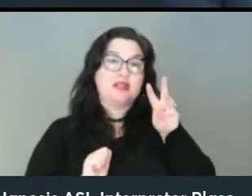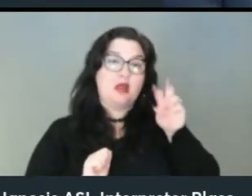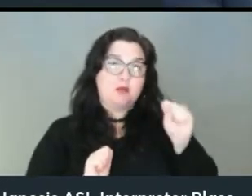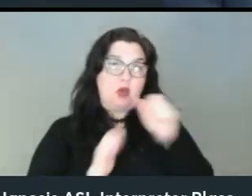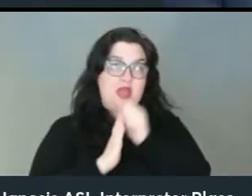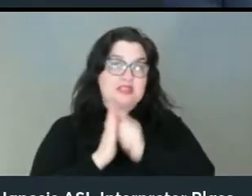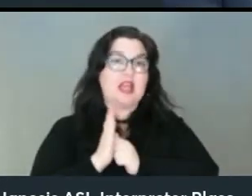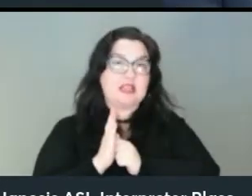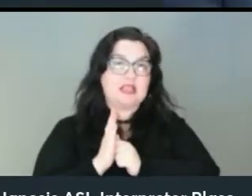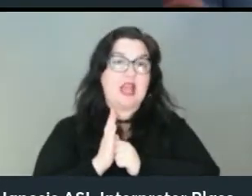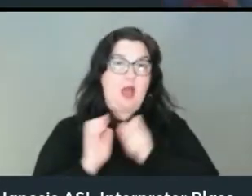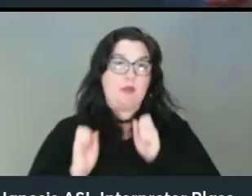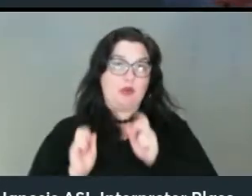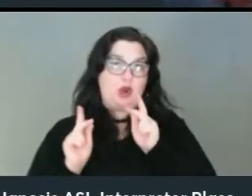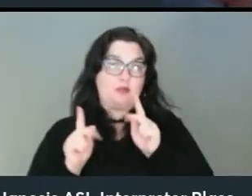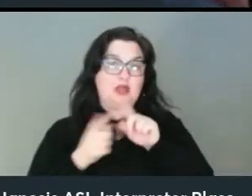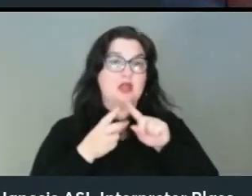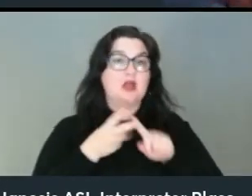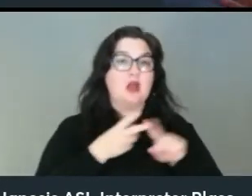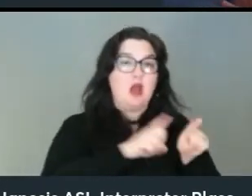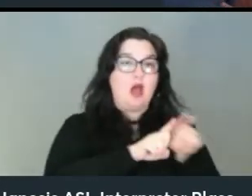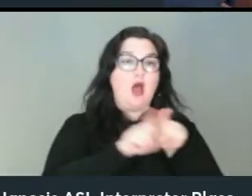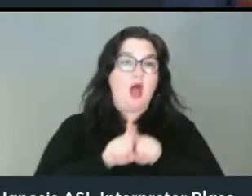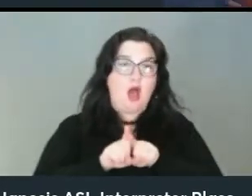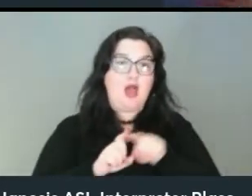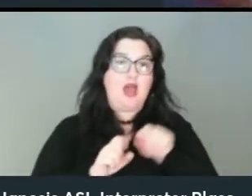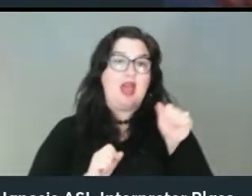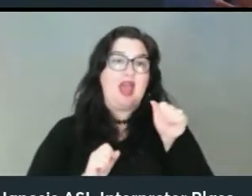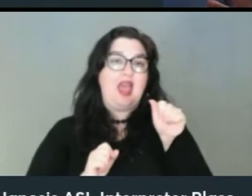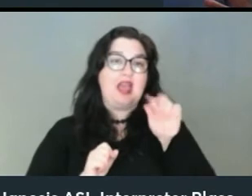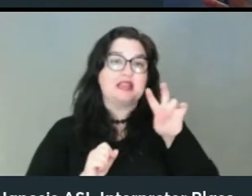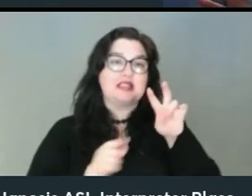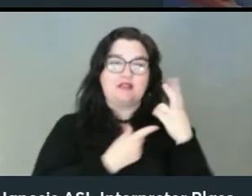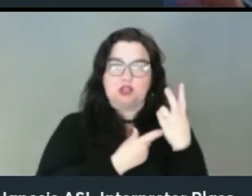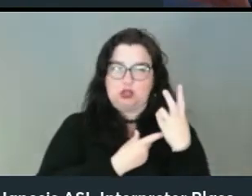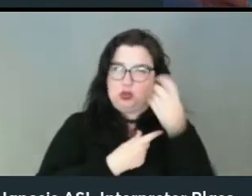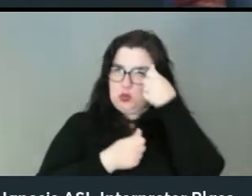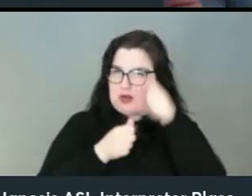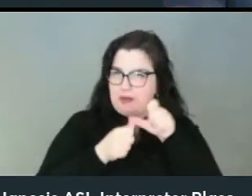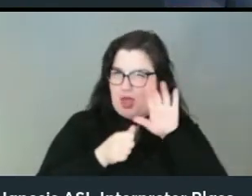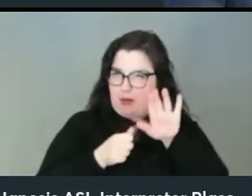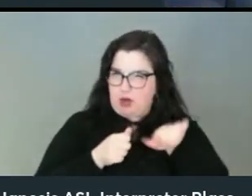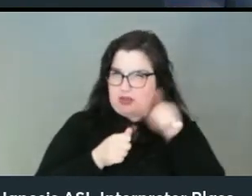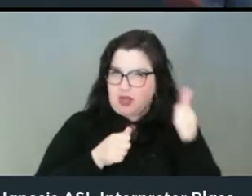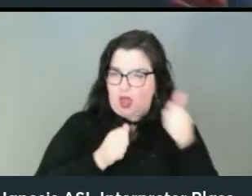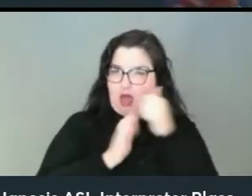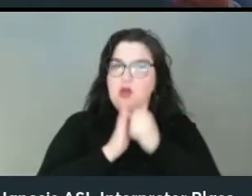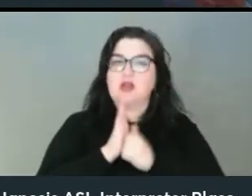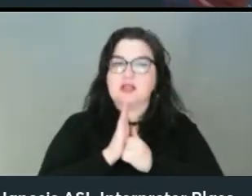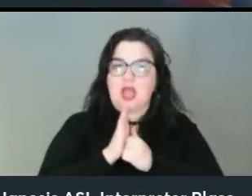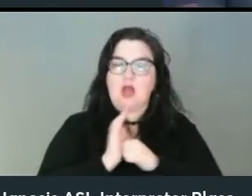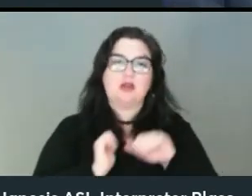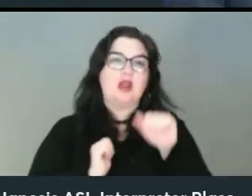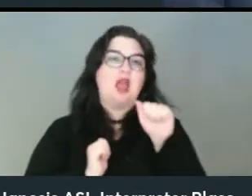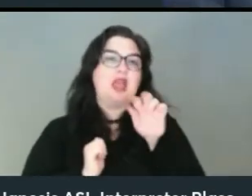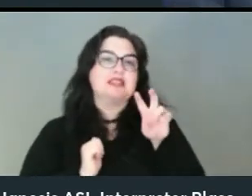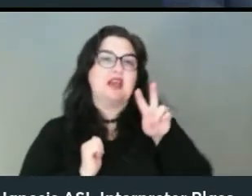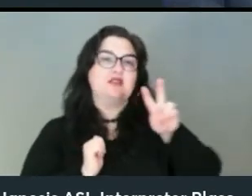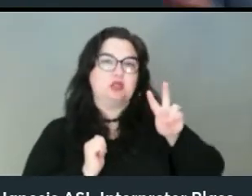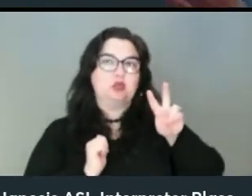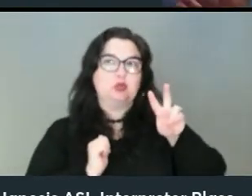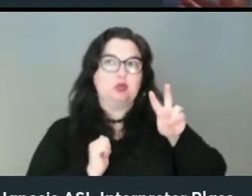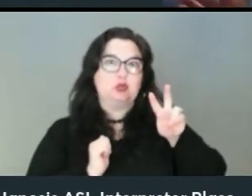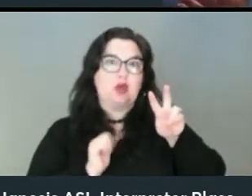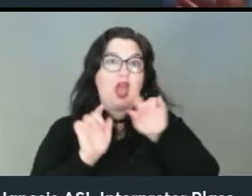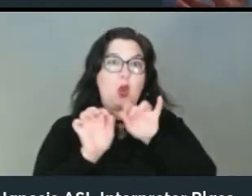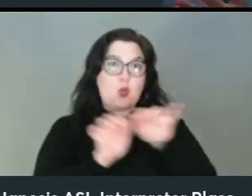but so does this A72. Remember, that was that other account. A72 wrote this object here.